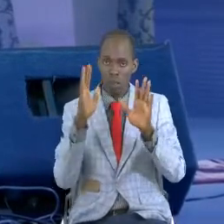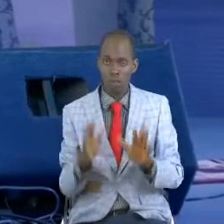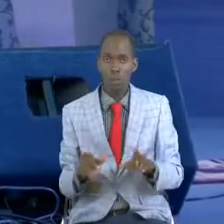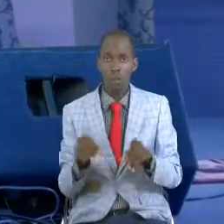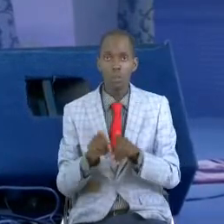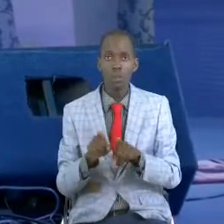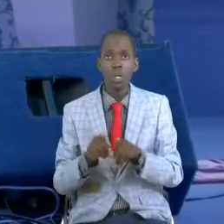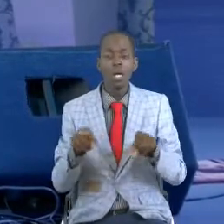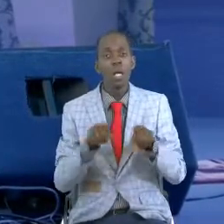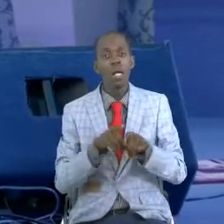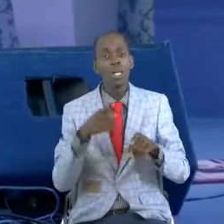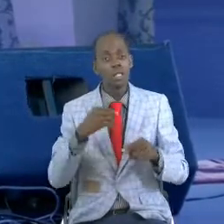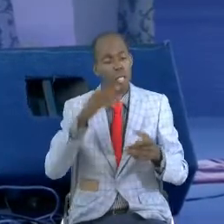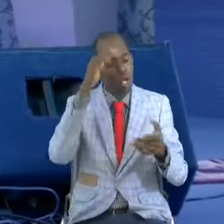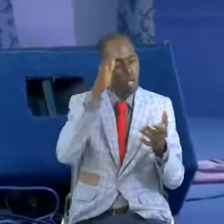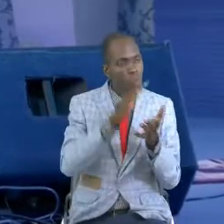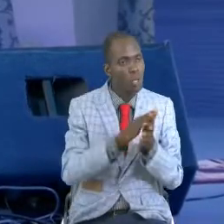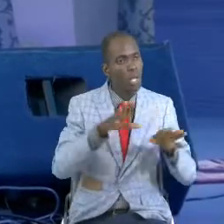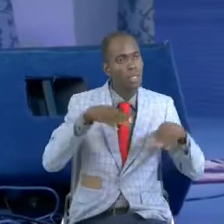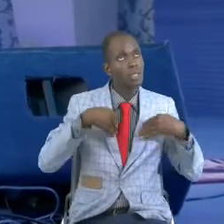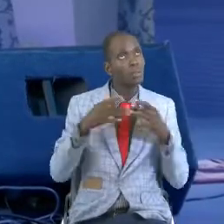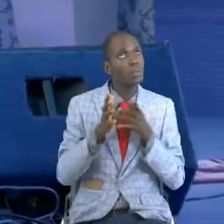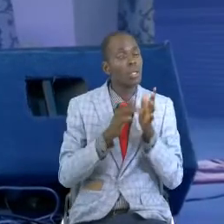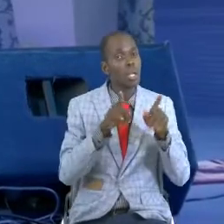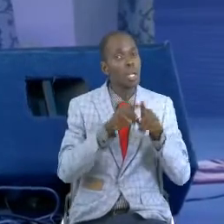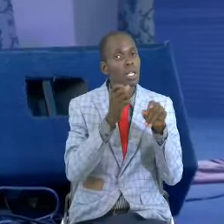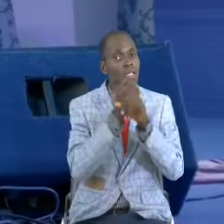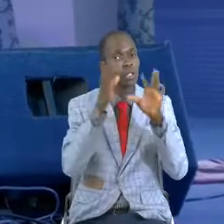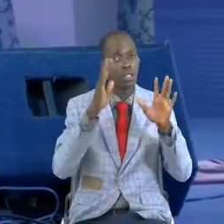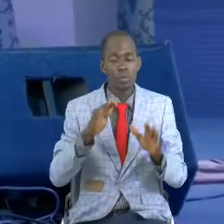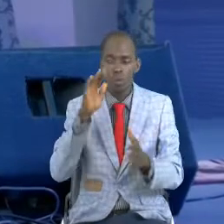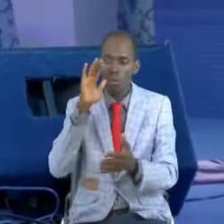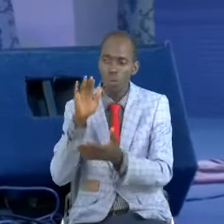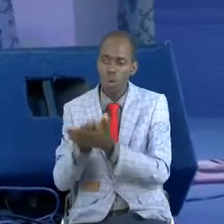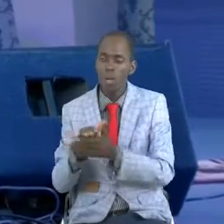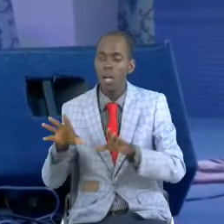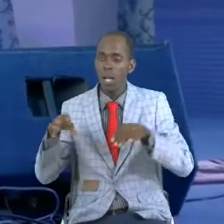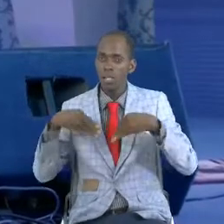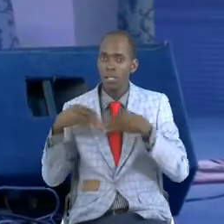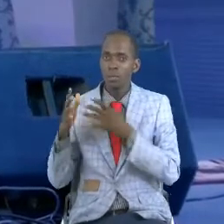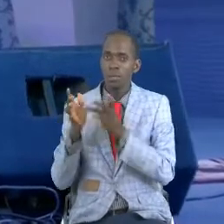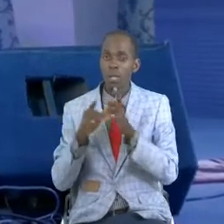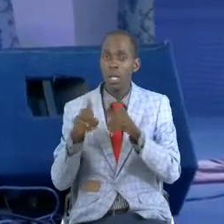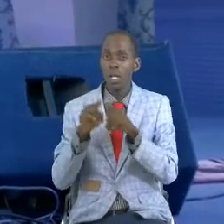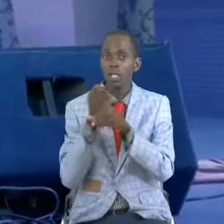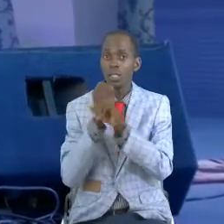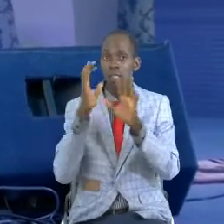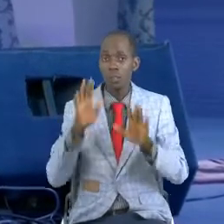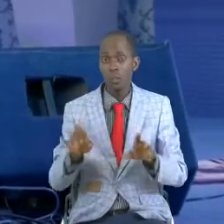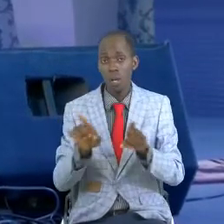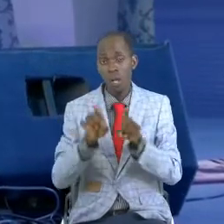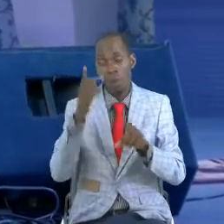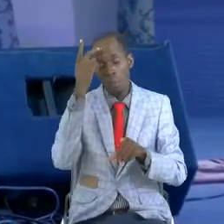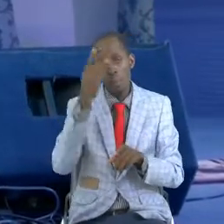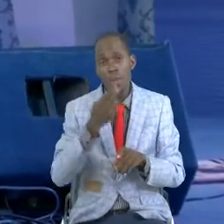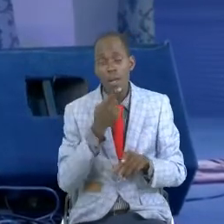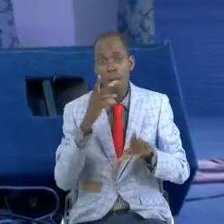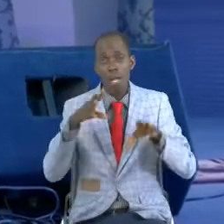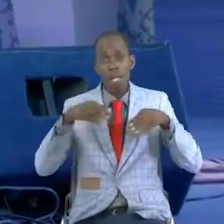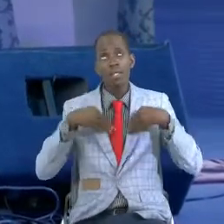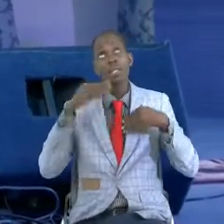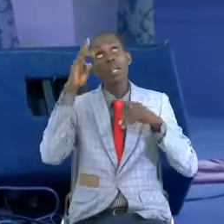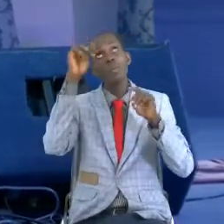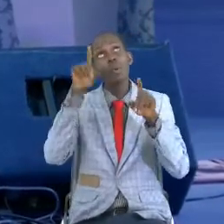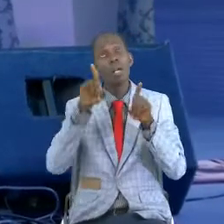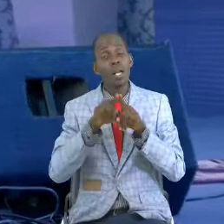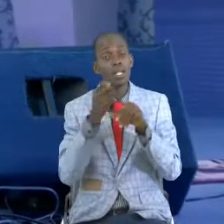the hospital he's taking him a city of the wife is taking him as savior as the parents are taking him as savior you children